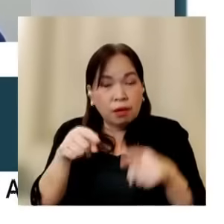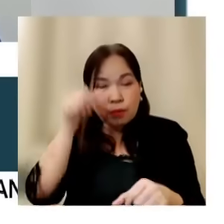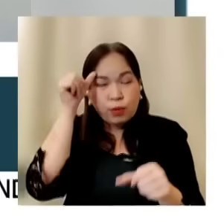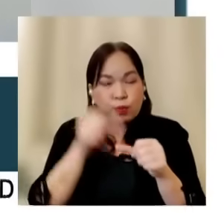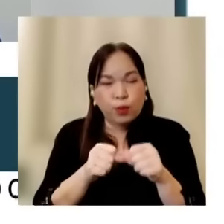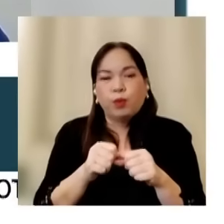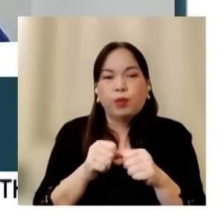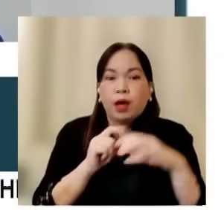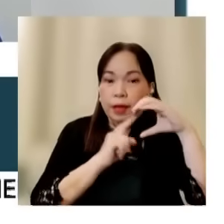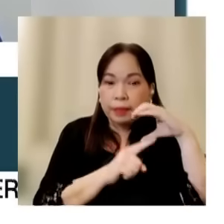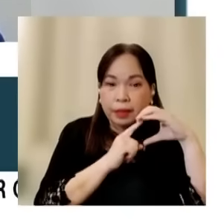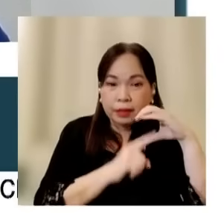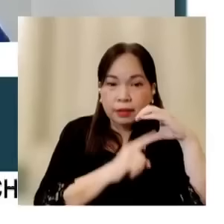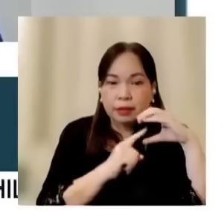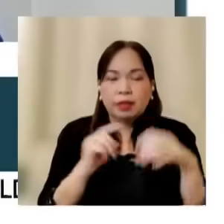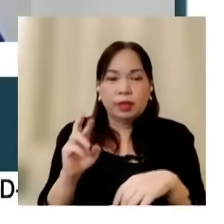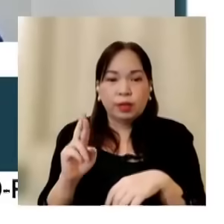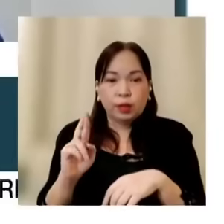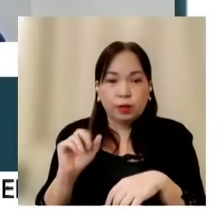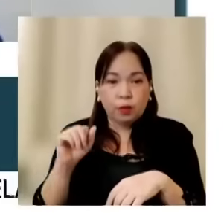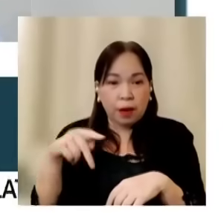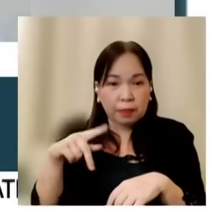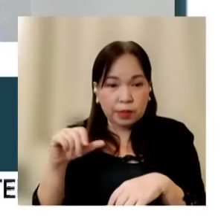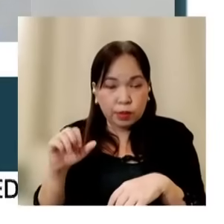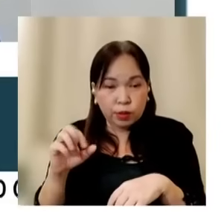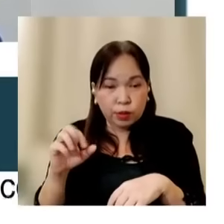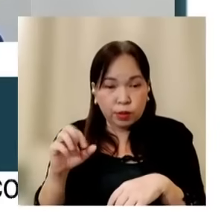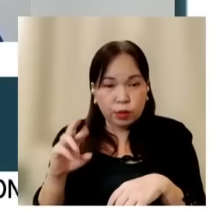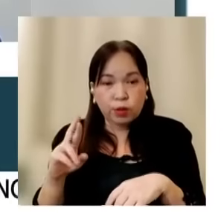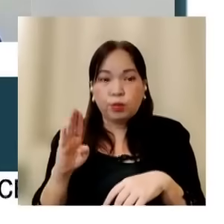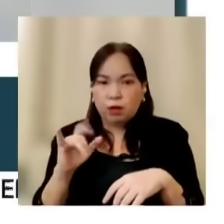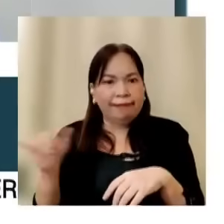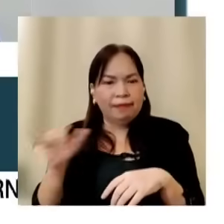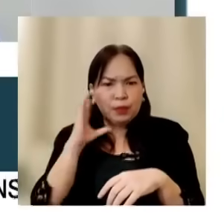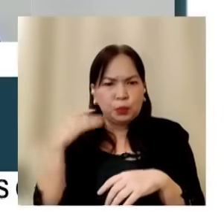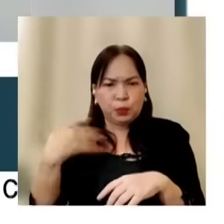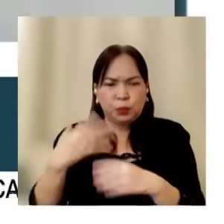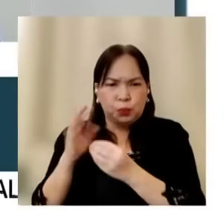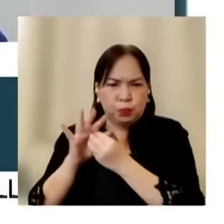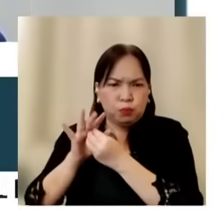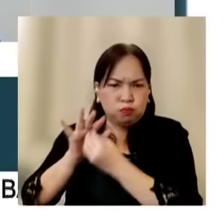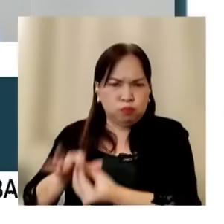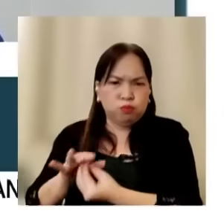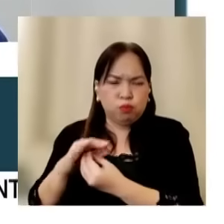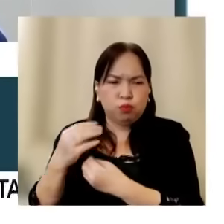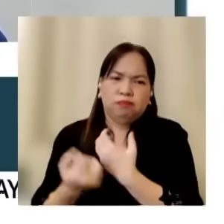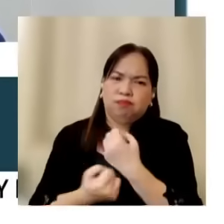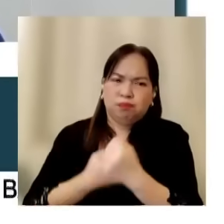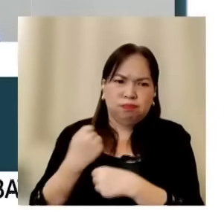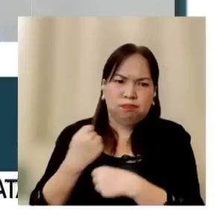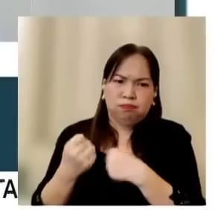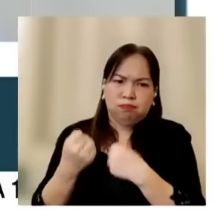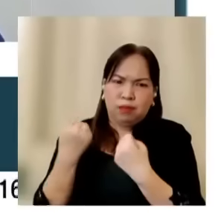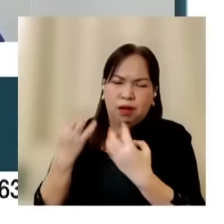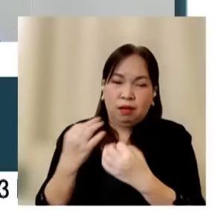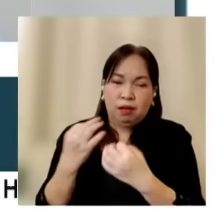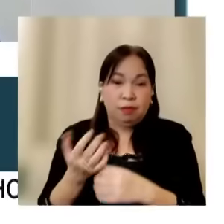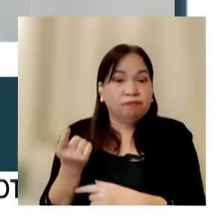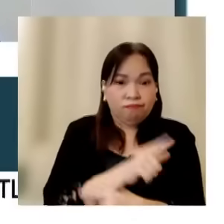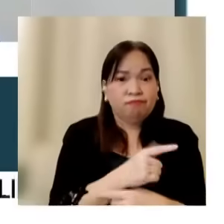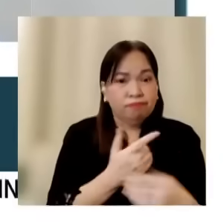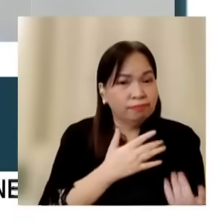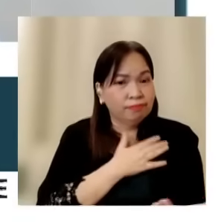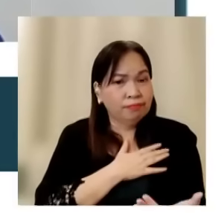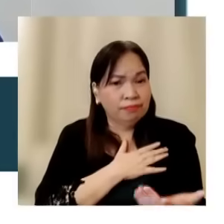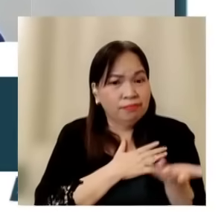other news media organizations had to go through, you know, a lot of things right now.